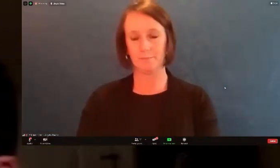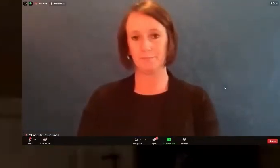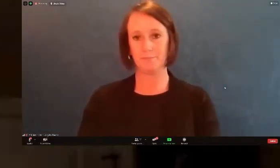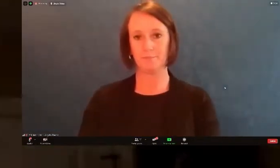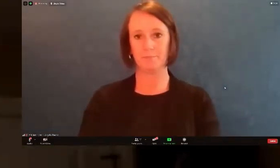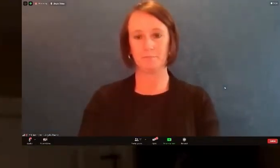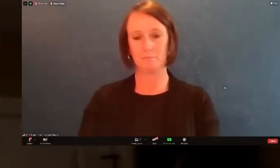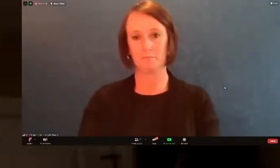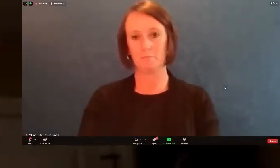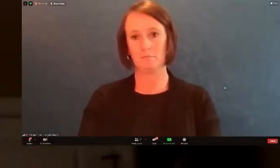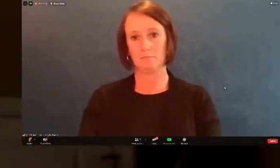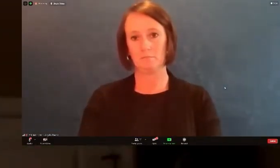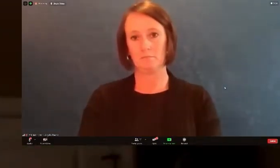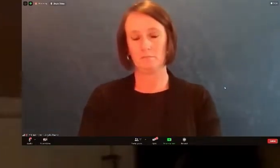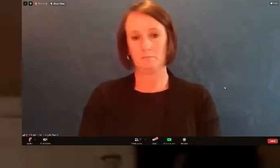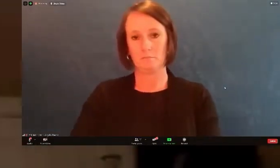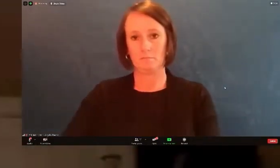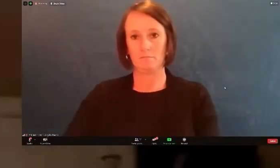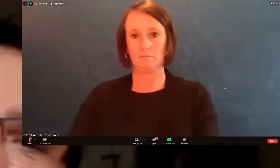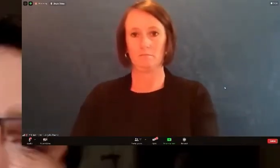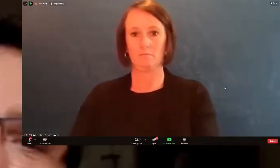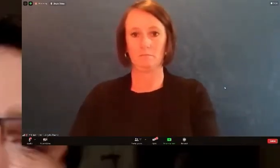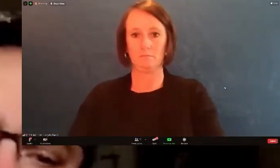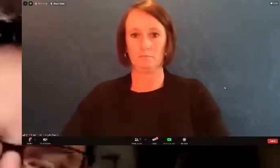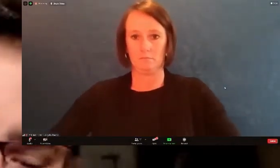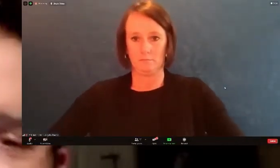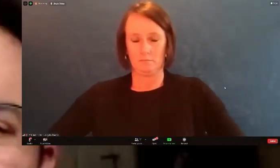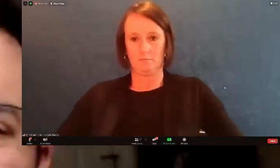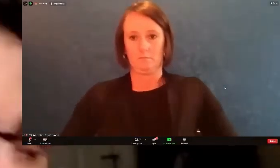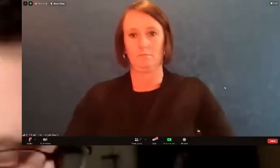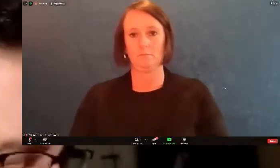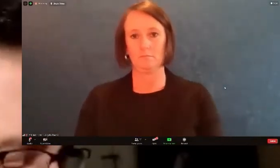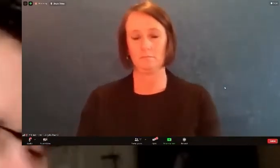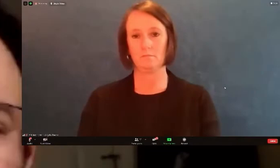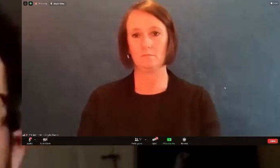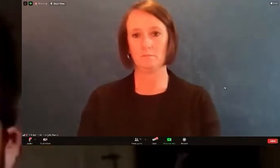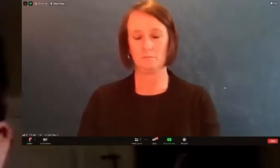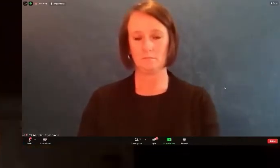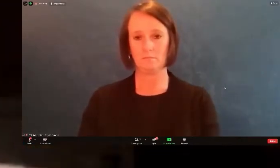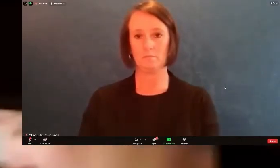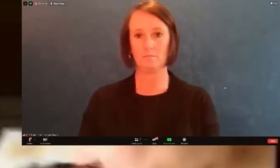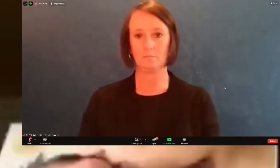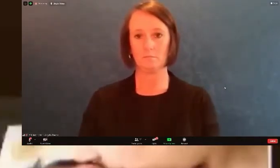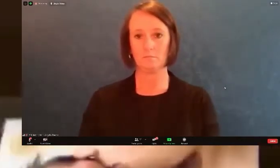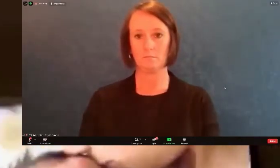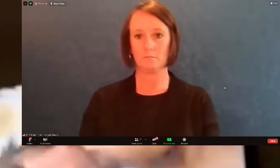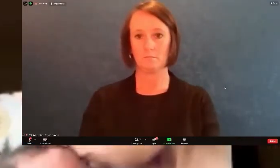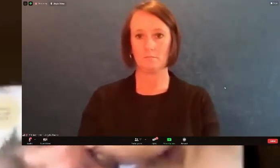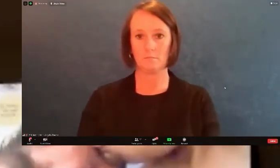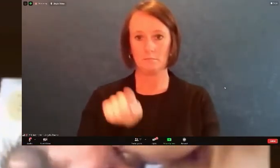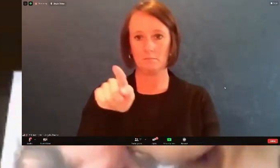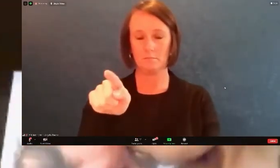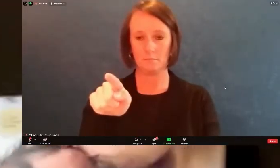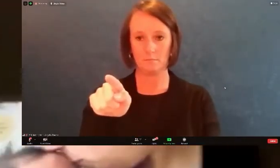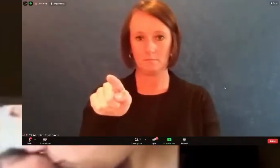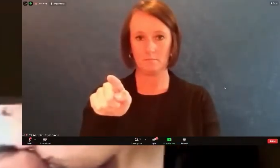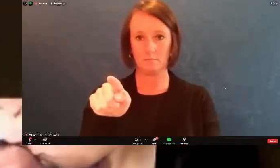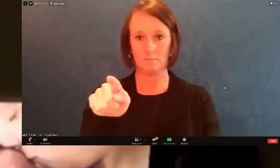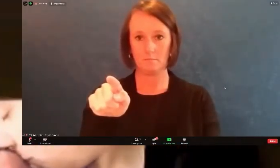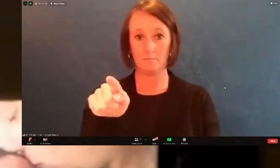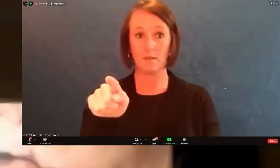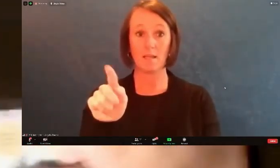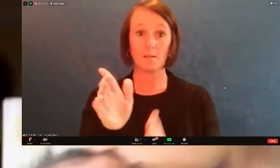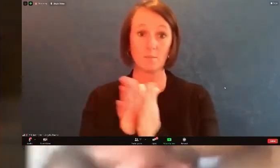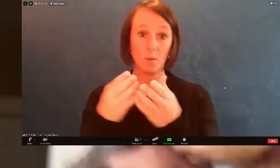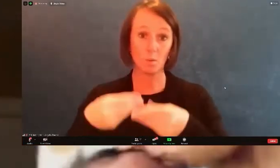to you. Actually, I want to open with I want to honor everyone with a little song. This is a little book that was given out to every newborn baby in British